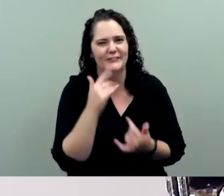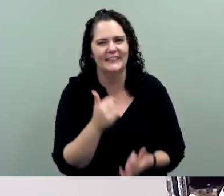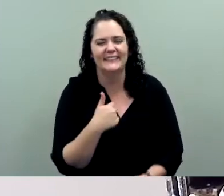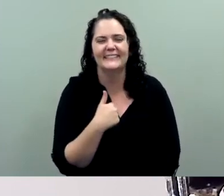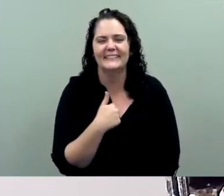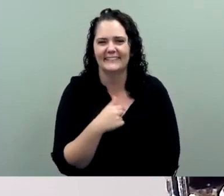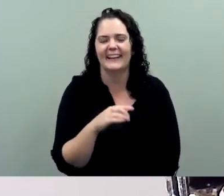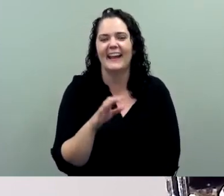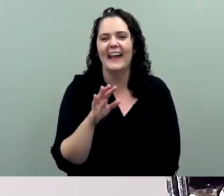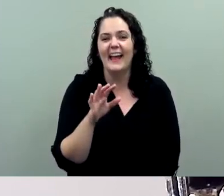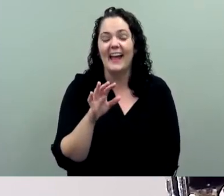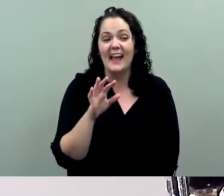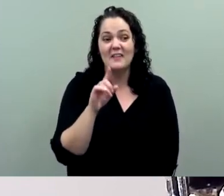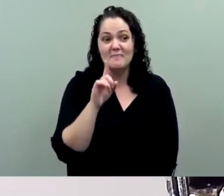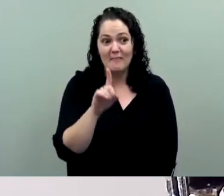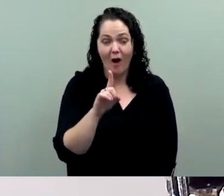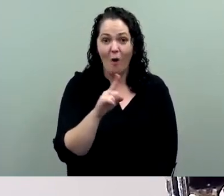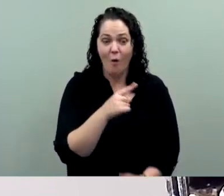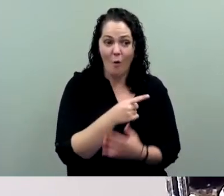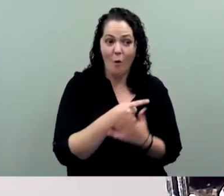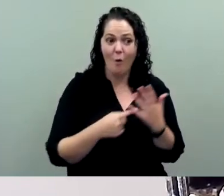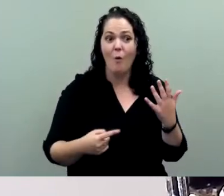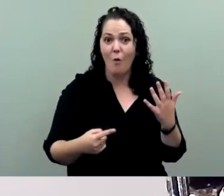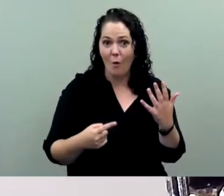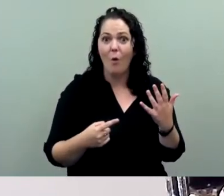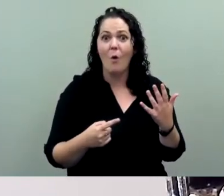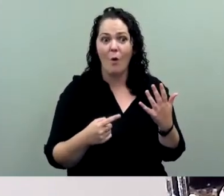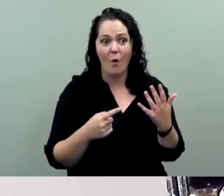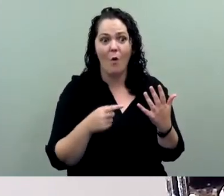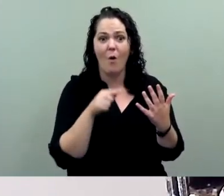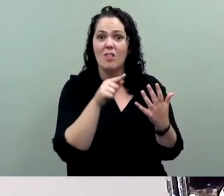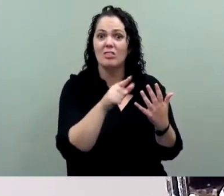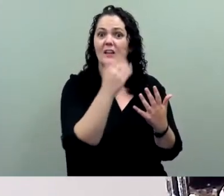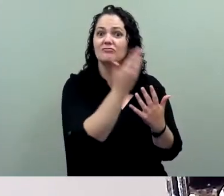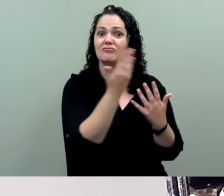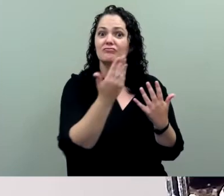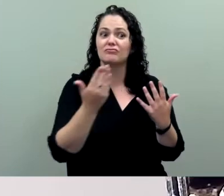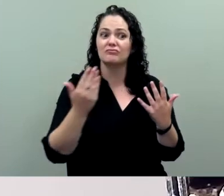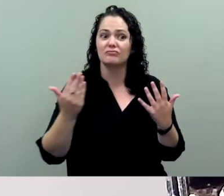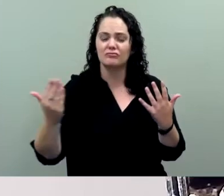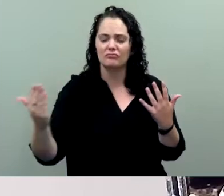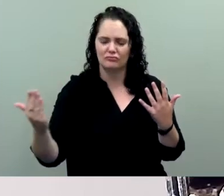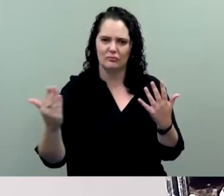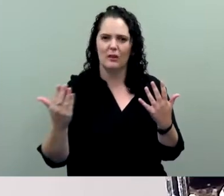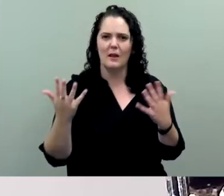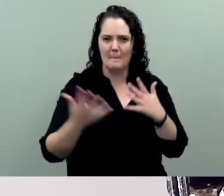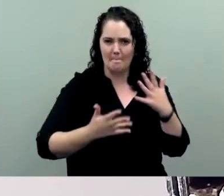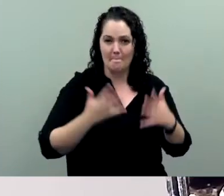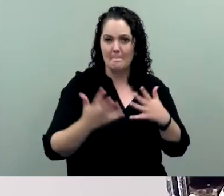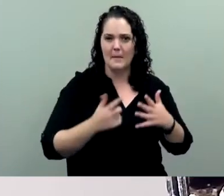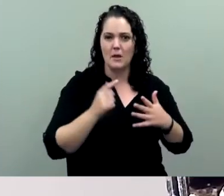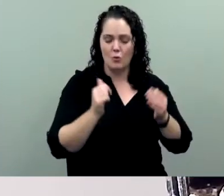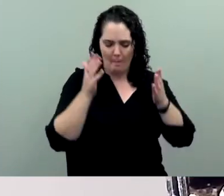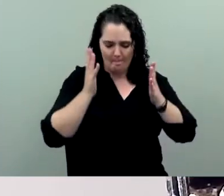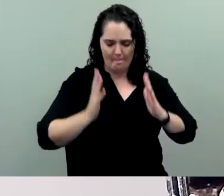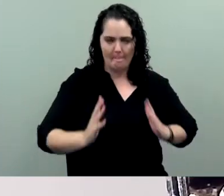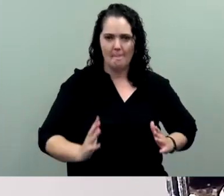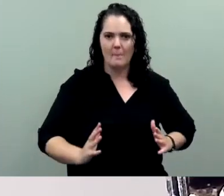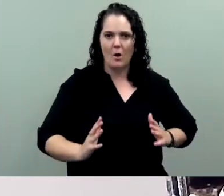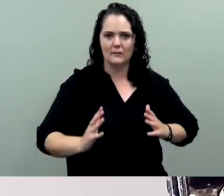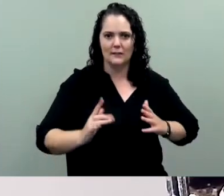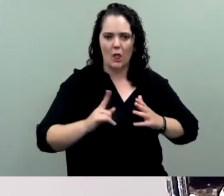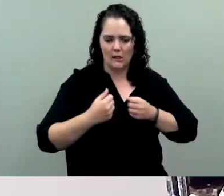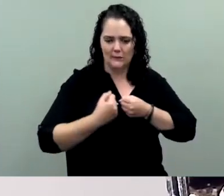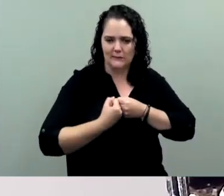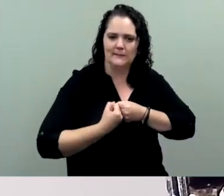this whole set of performances all had to deal with extending and transforming her own body. Pencil Mask